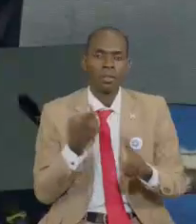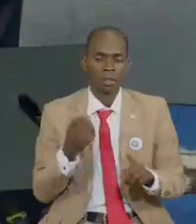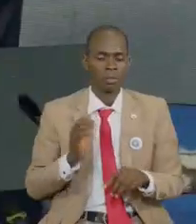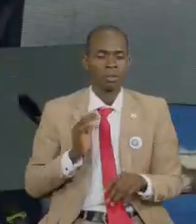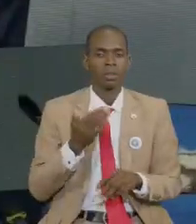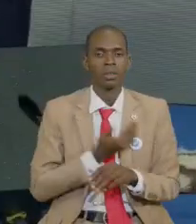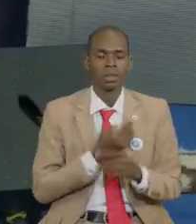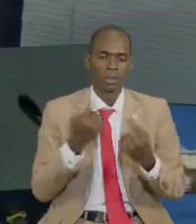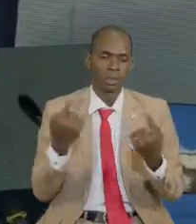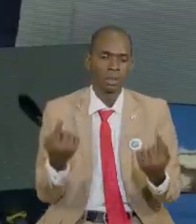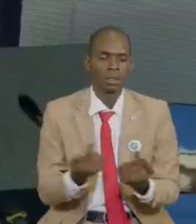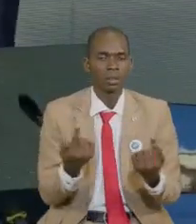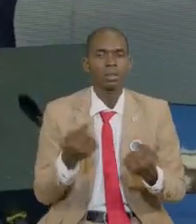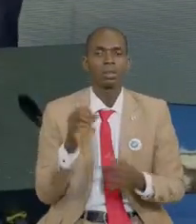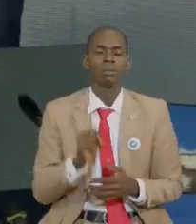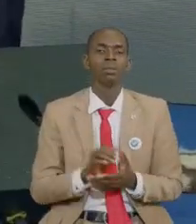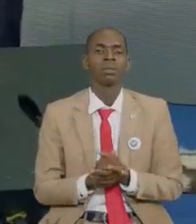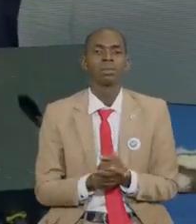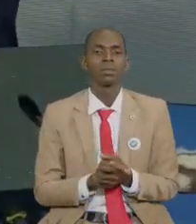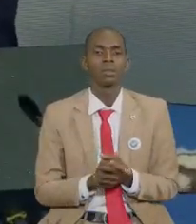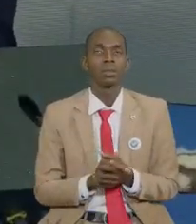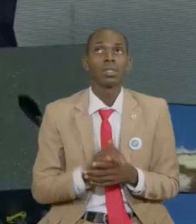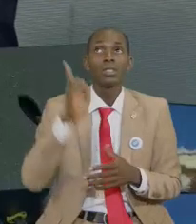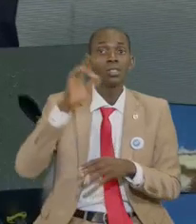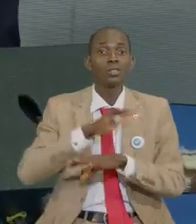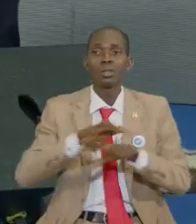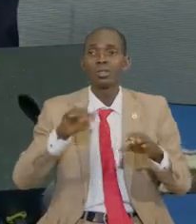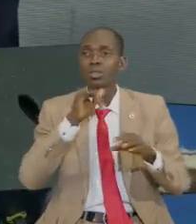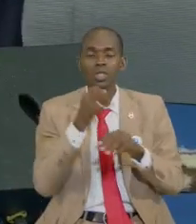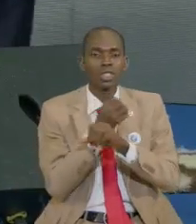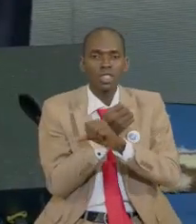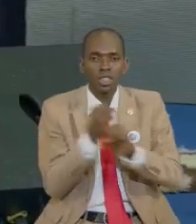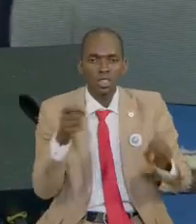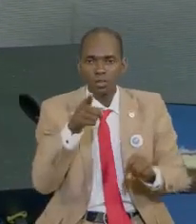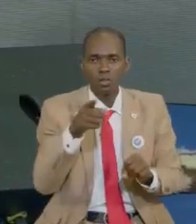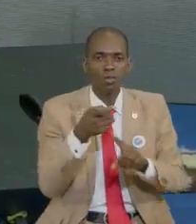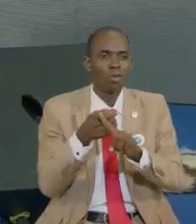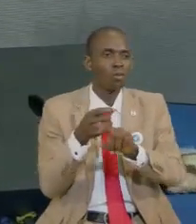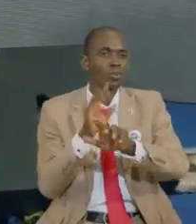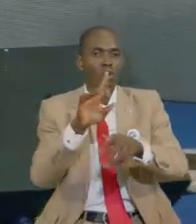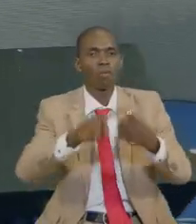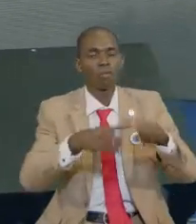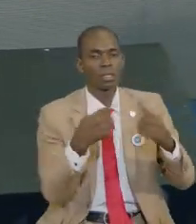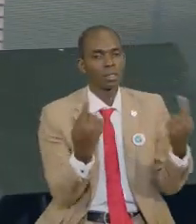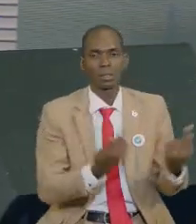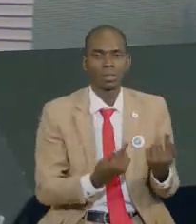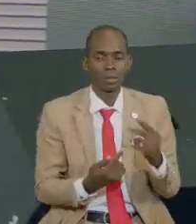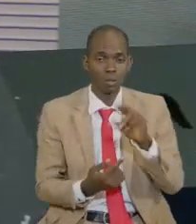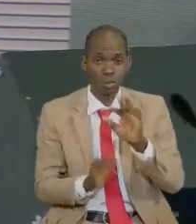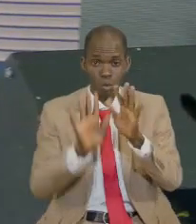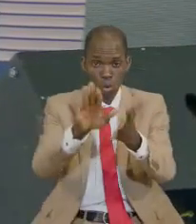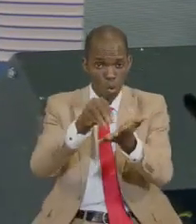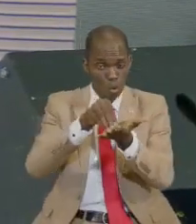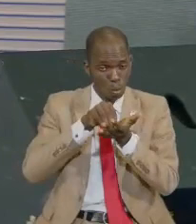sins. He doesn't save you from other people's sin. Your own sin.